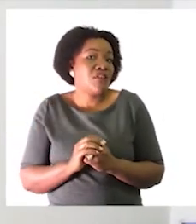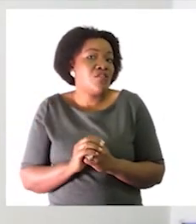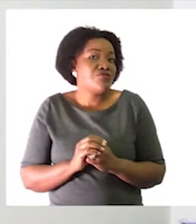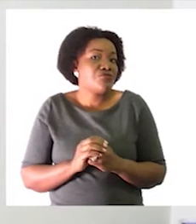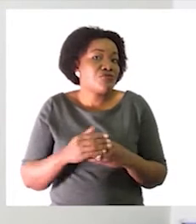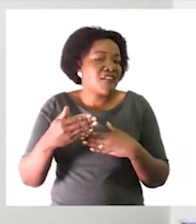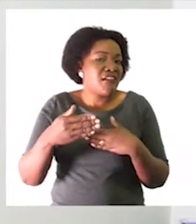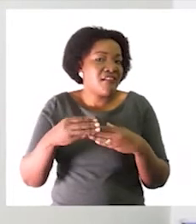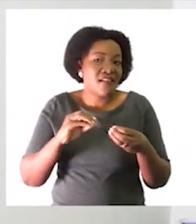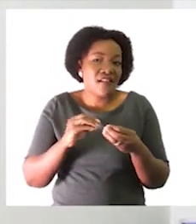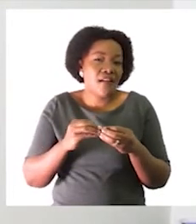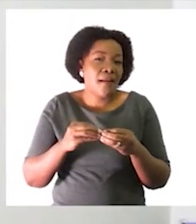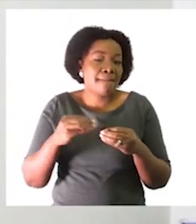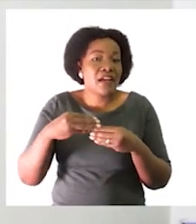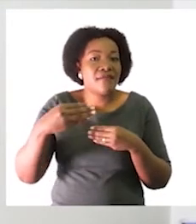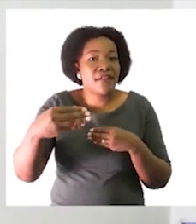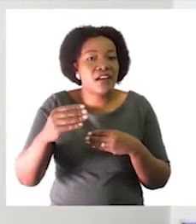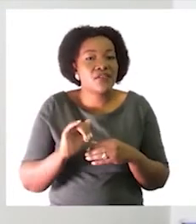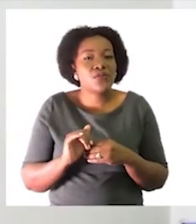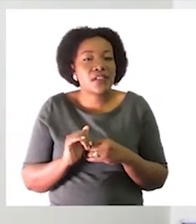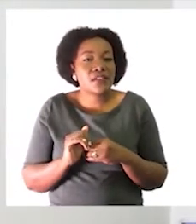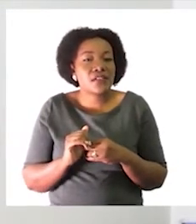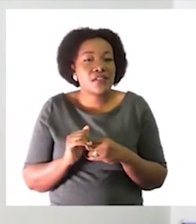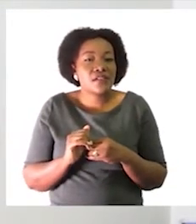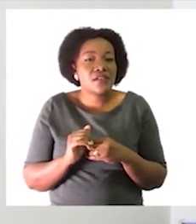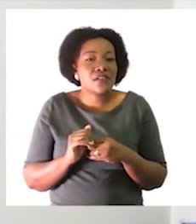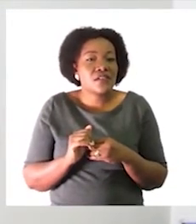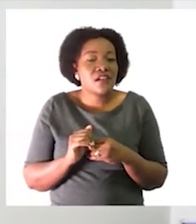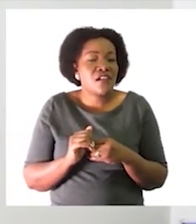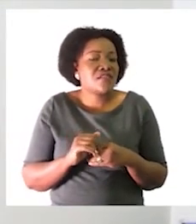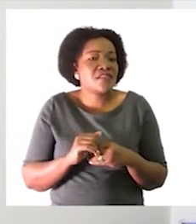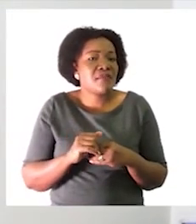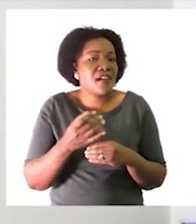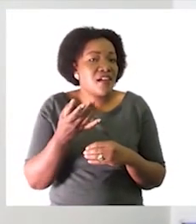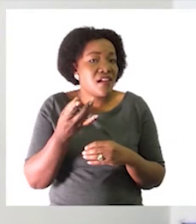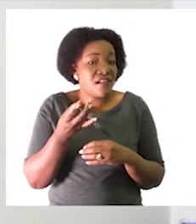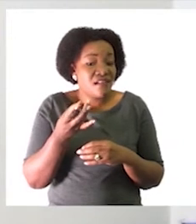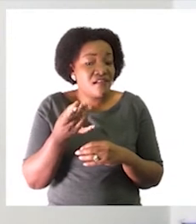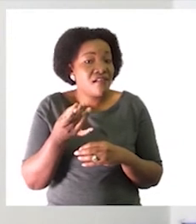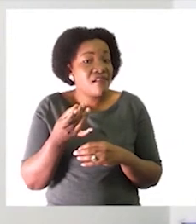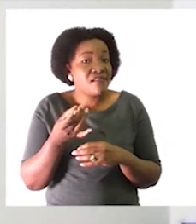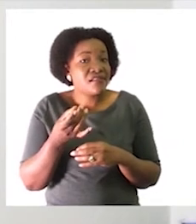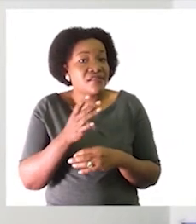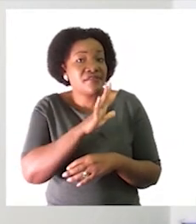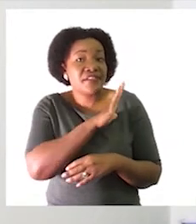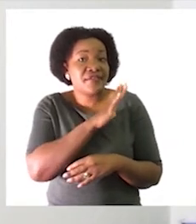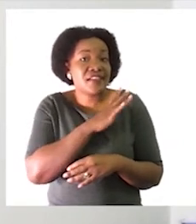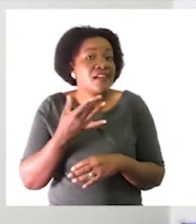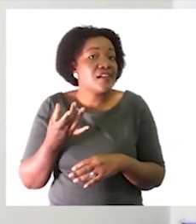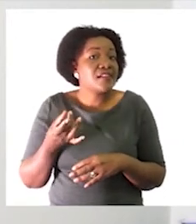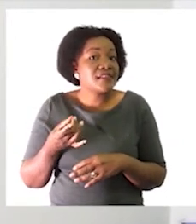here? Because number 57, we find it between which two tens? 60. Between